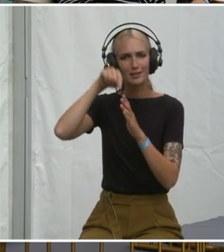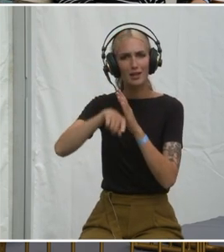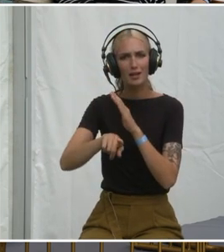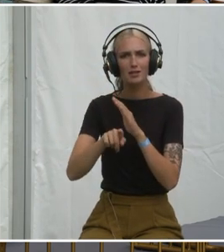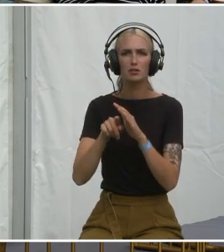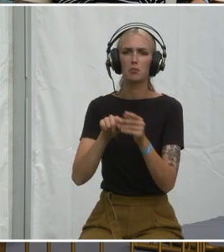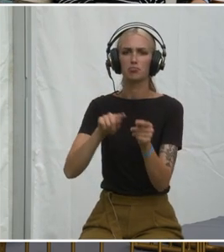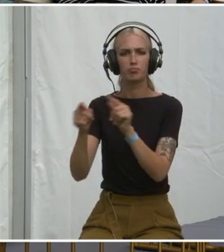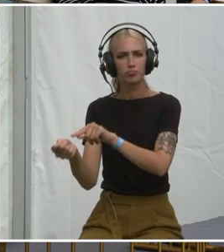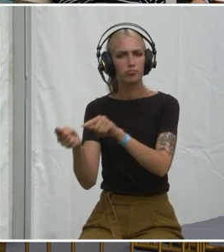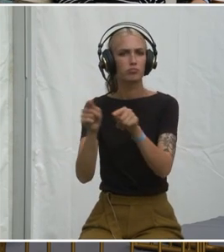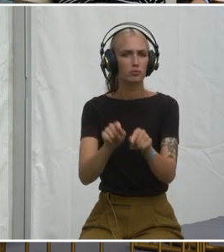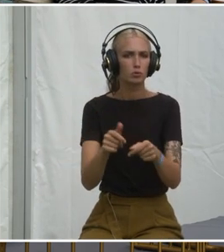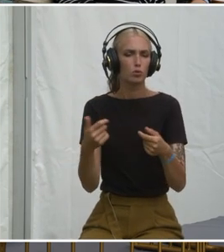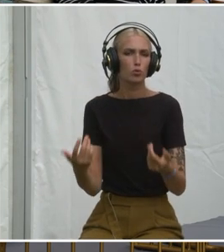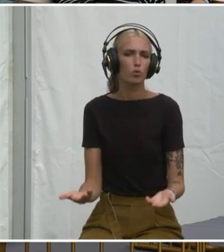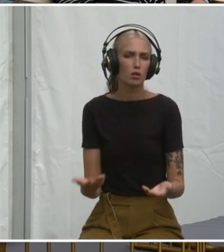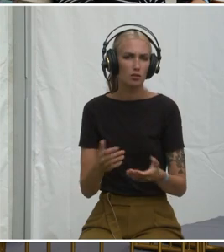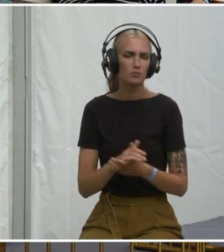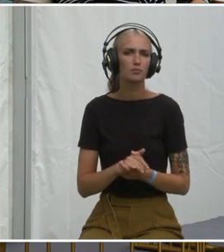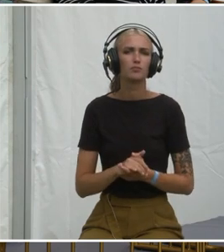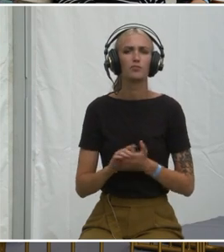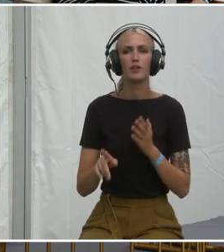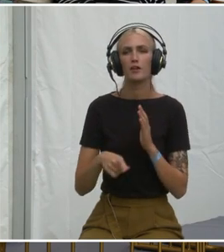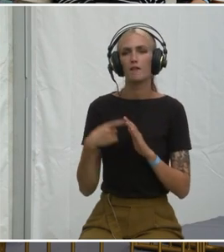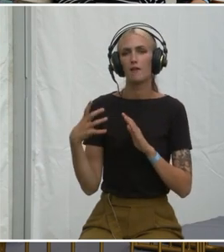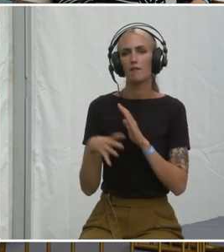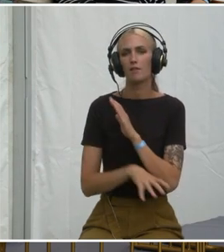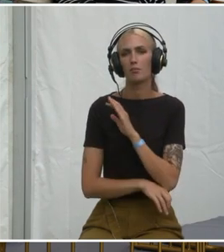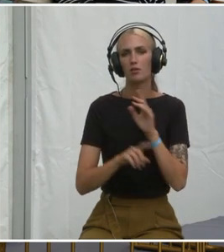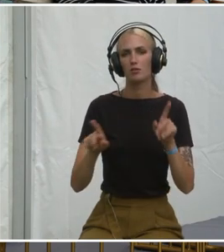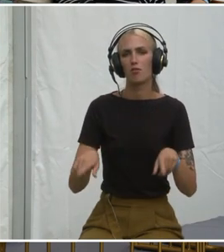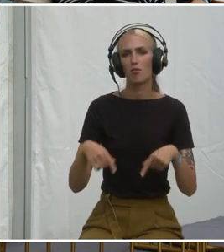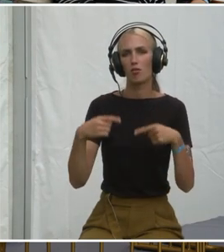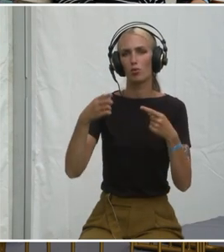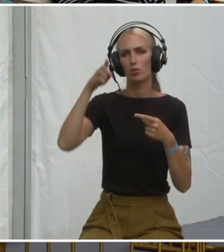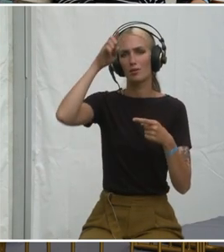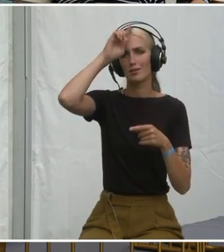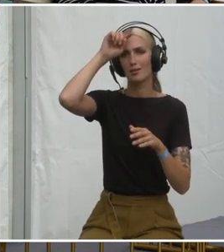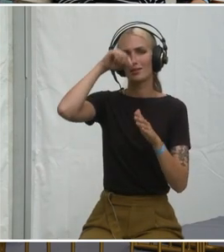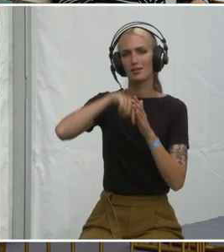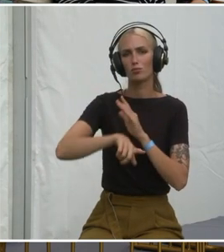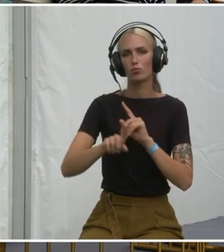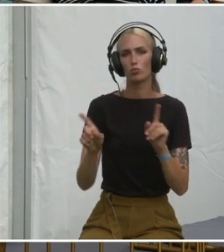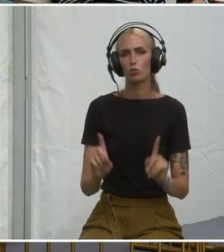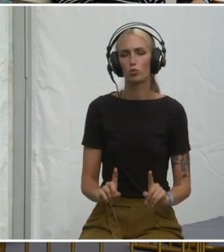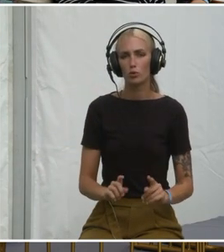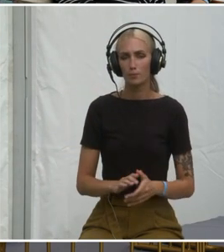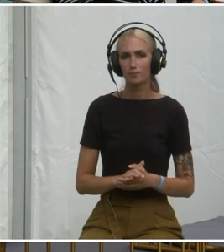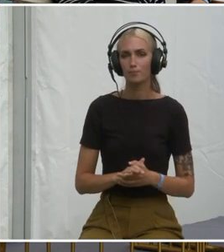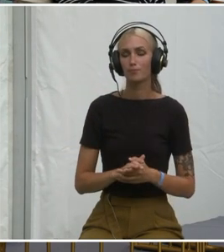the impacts on regional development within the countries. So we have three